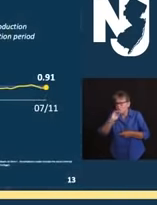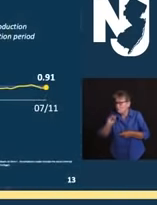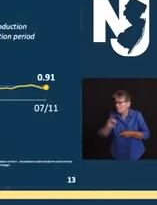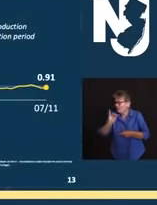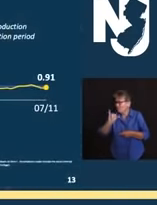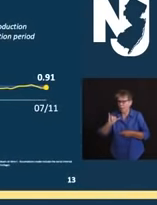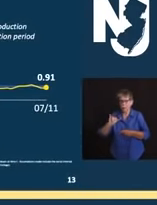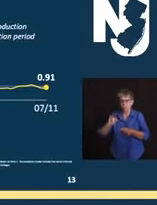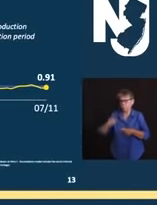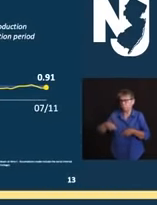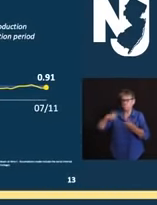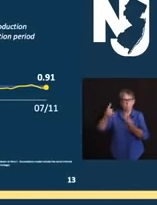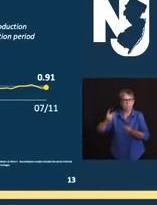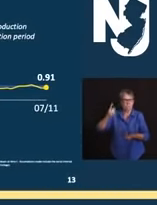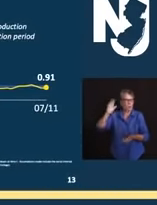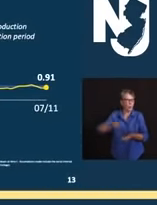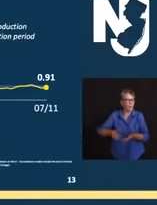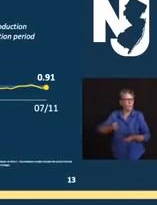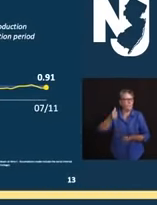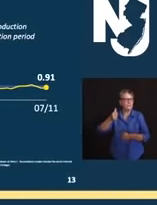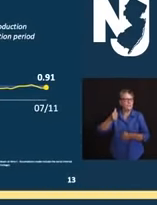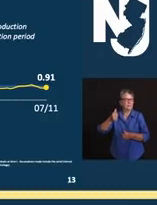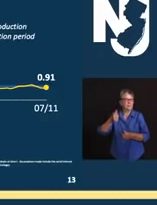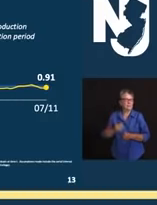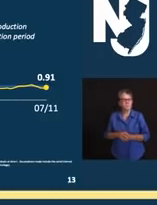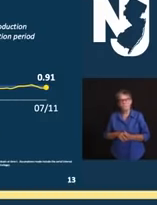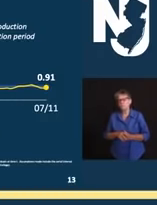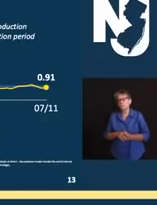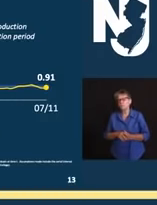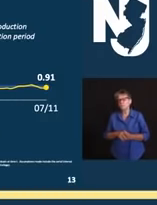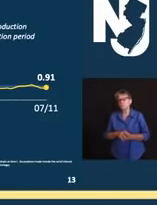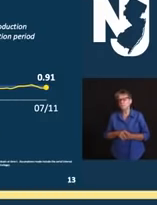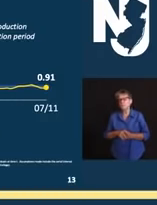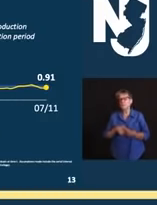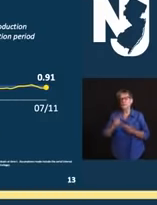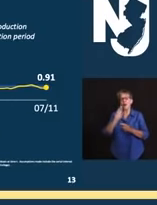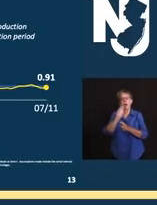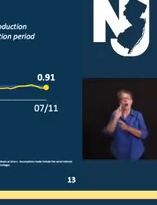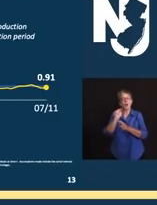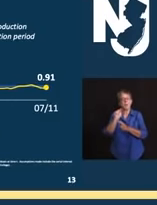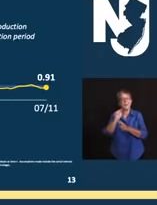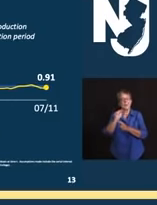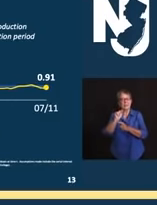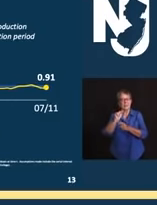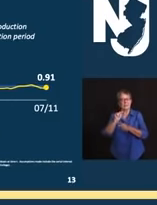of transmission, or RT, currently remains below 1, and it's